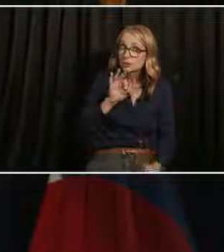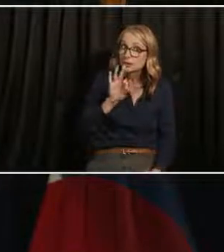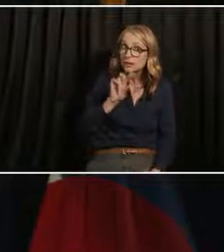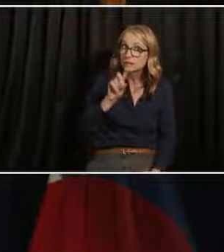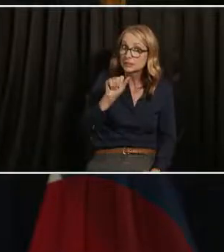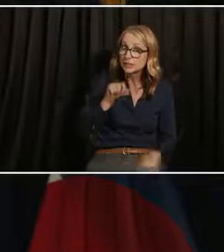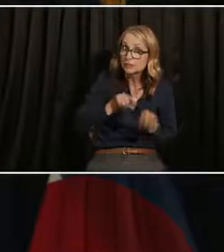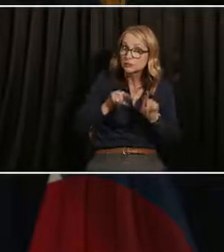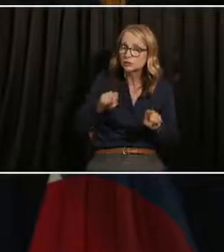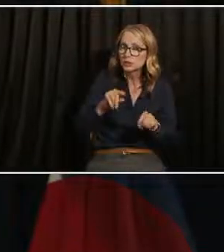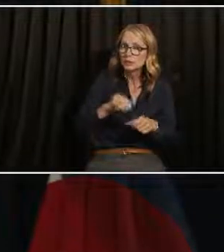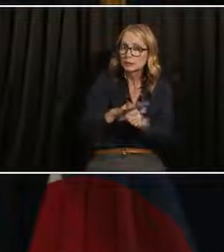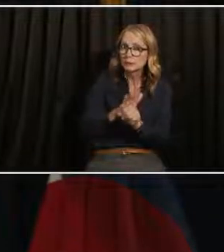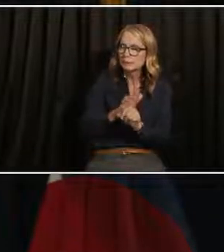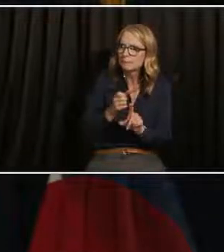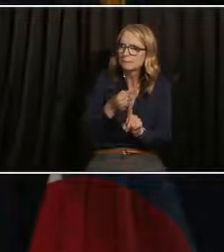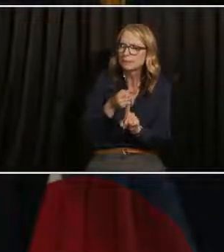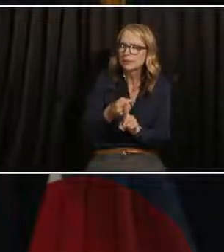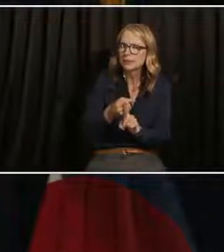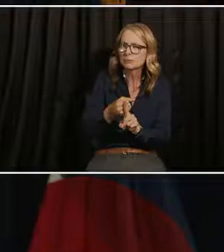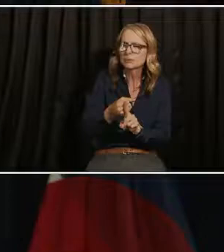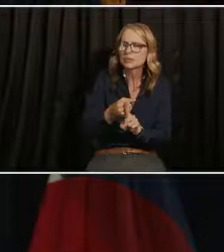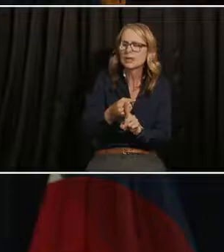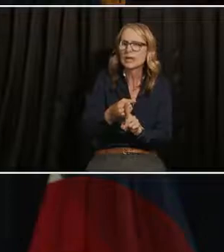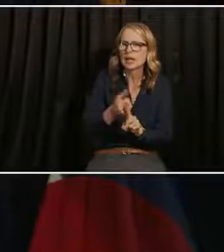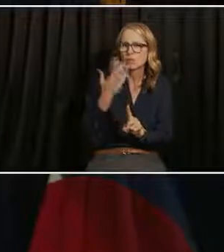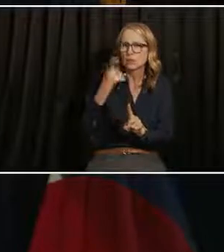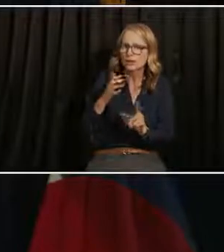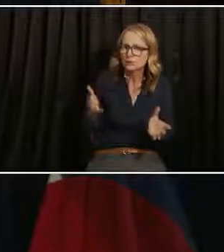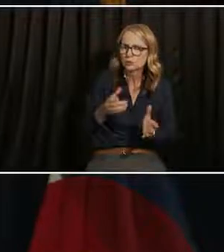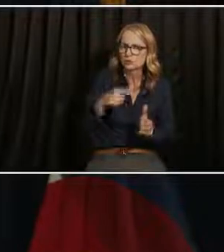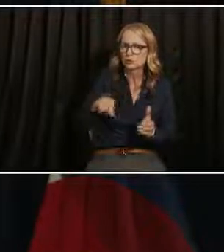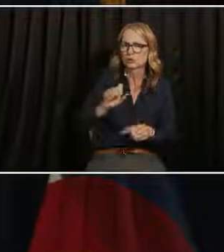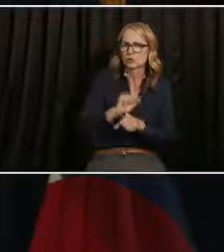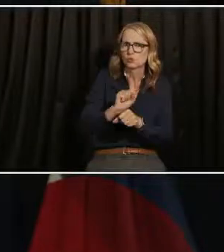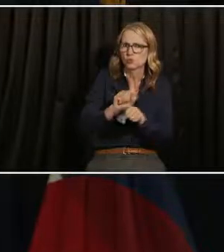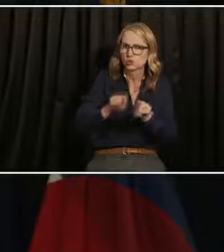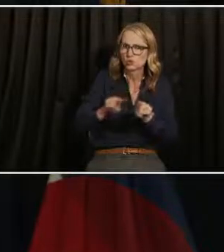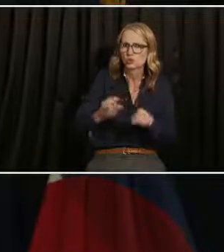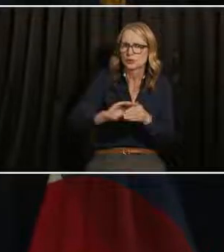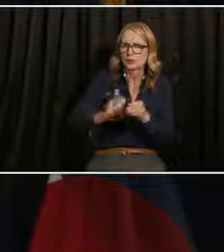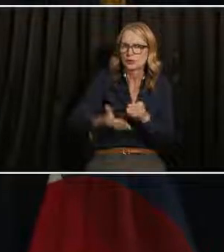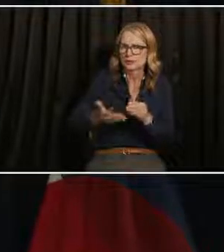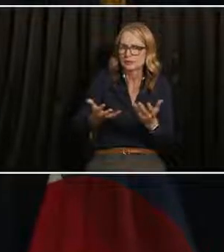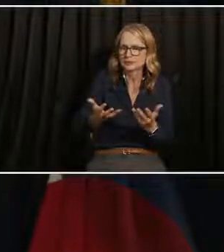and why are you calling on them to work through the weekends? Well, first of all, this pandemic has